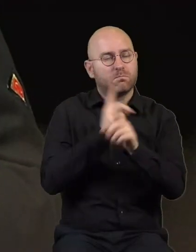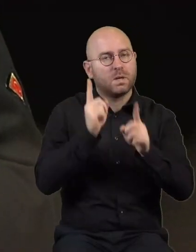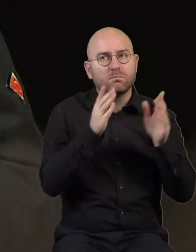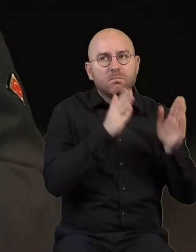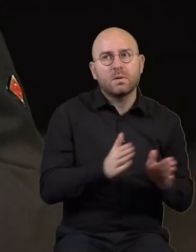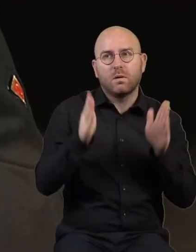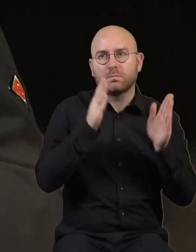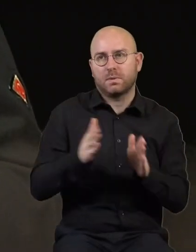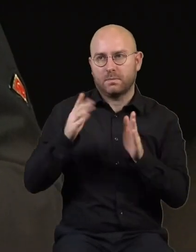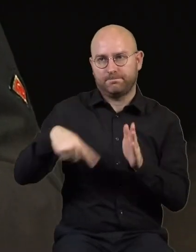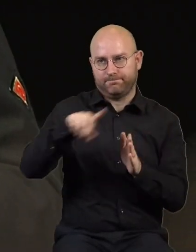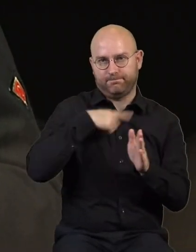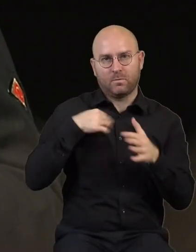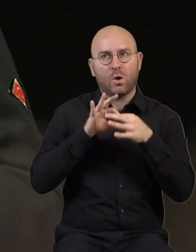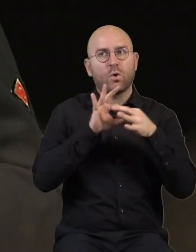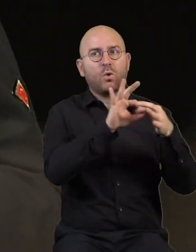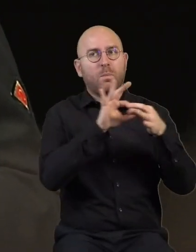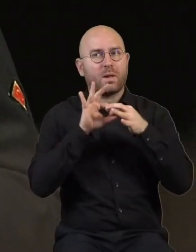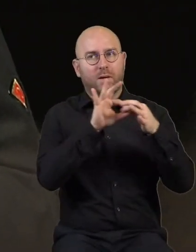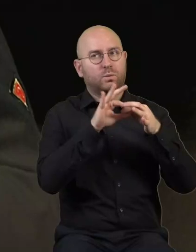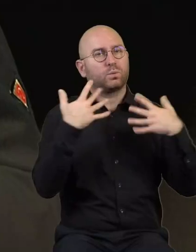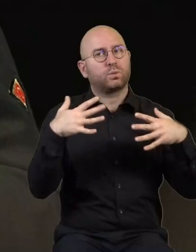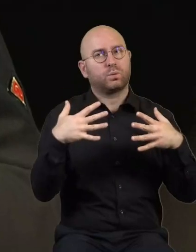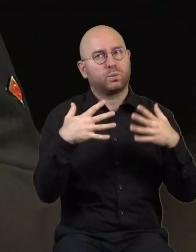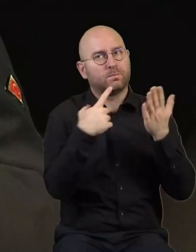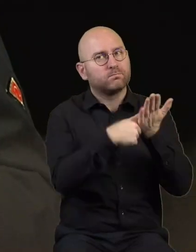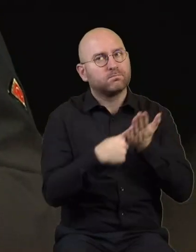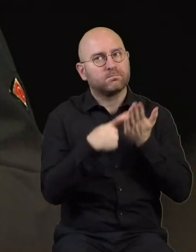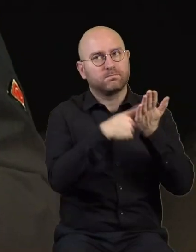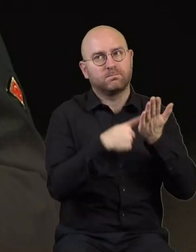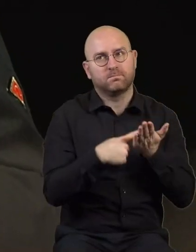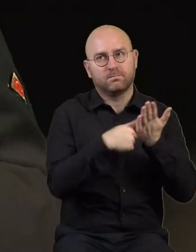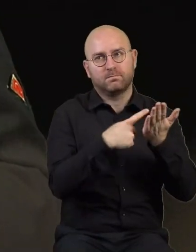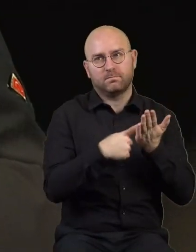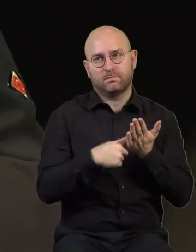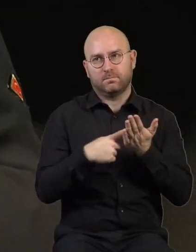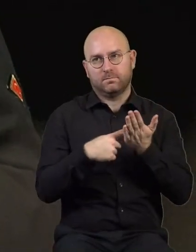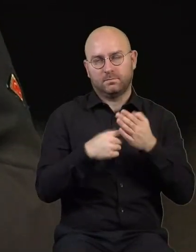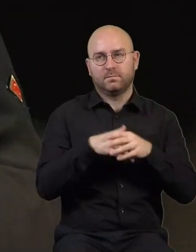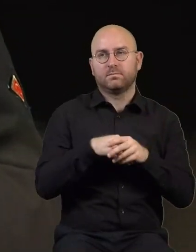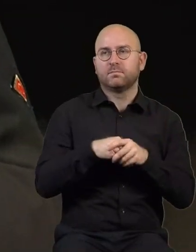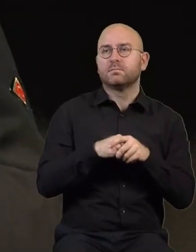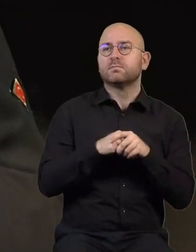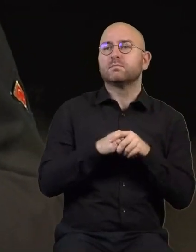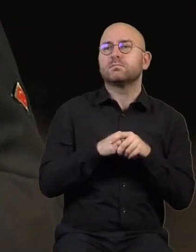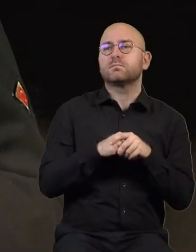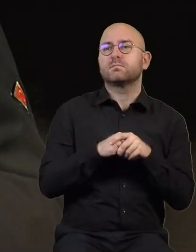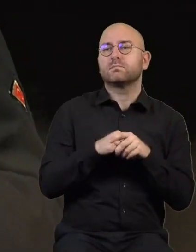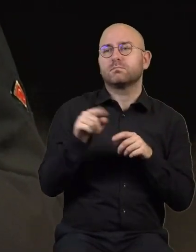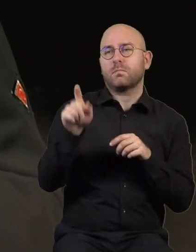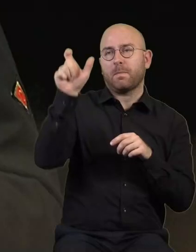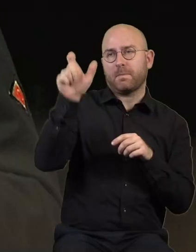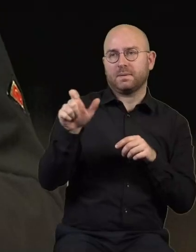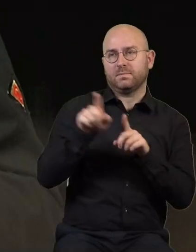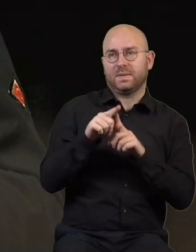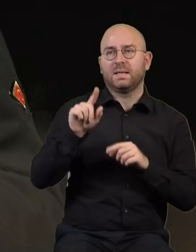with DG Move and are also involved in the eligibility process to make sure that dual use,